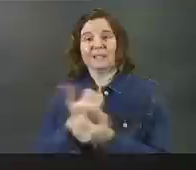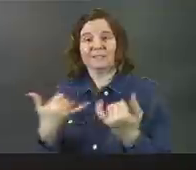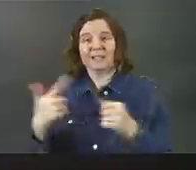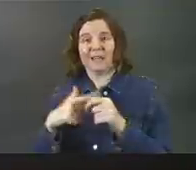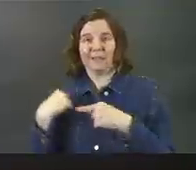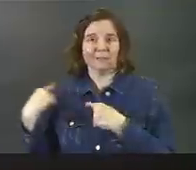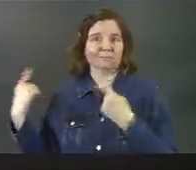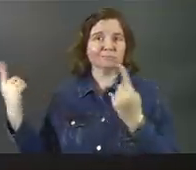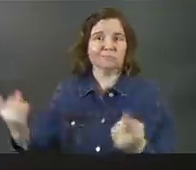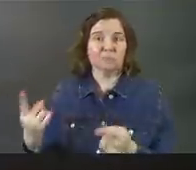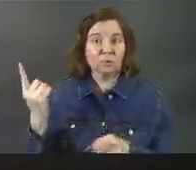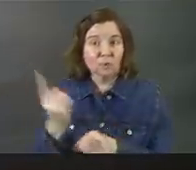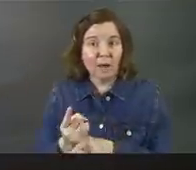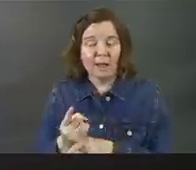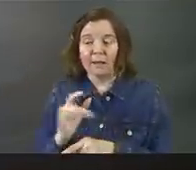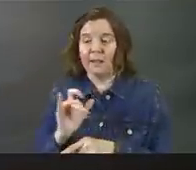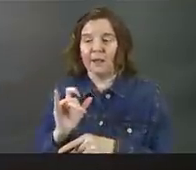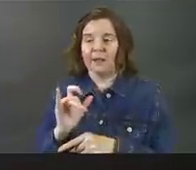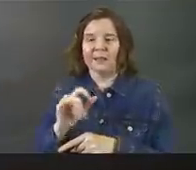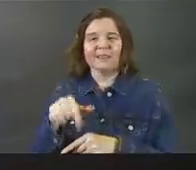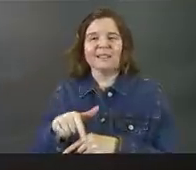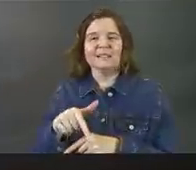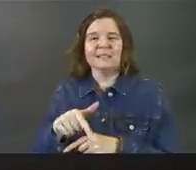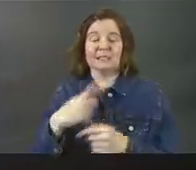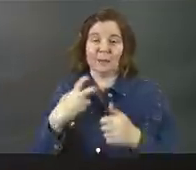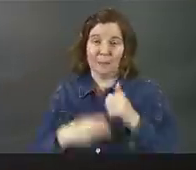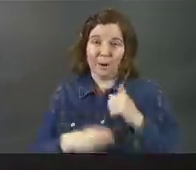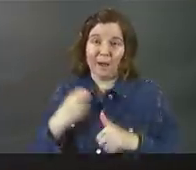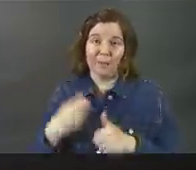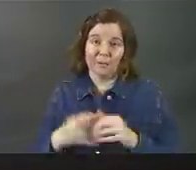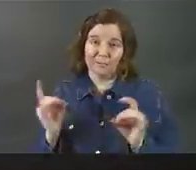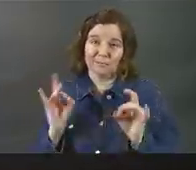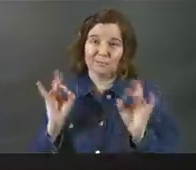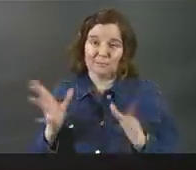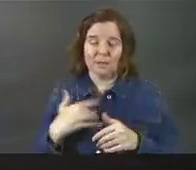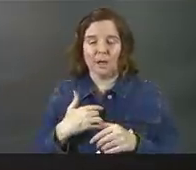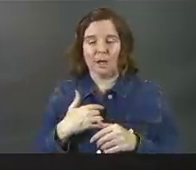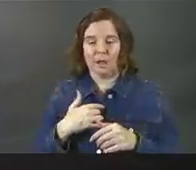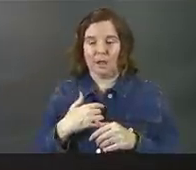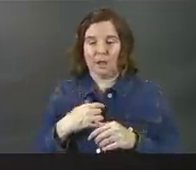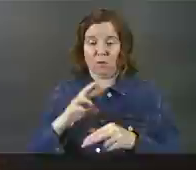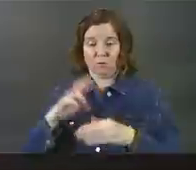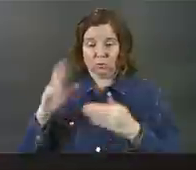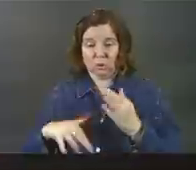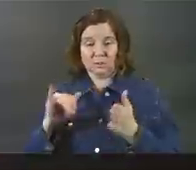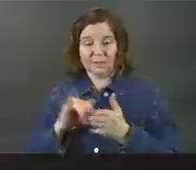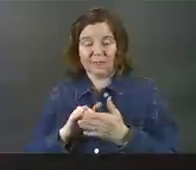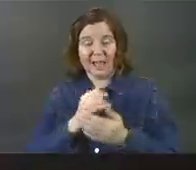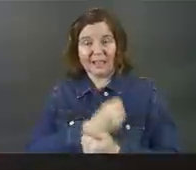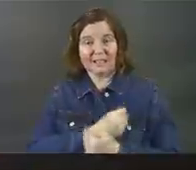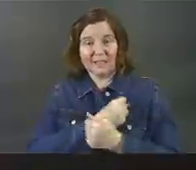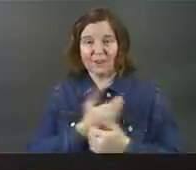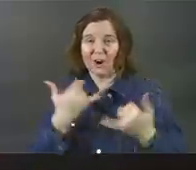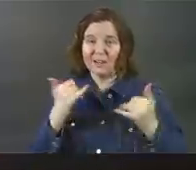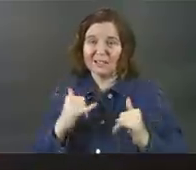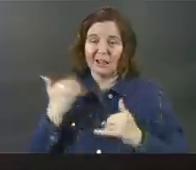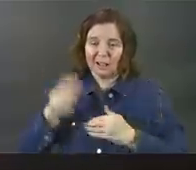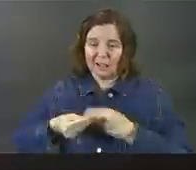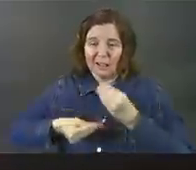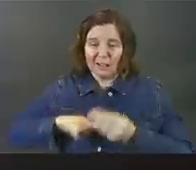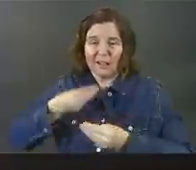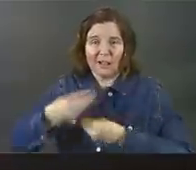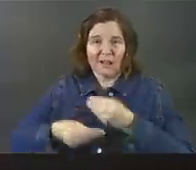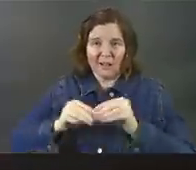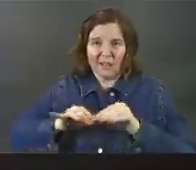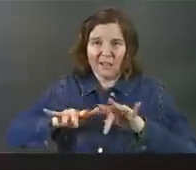than there's ever been ever, right? Like, this is a problem. And the ramifications of that slavery are still worth